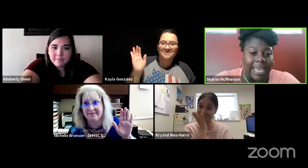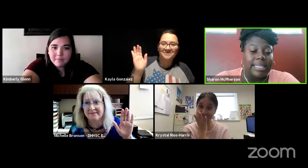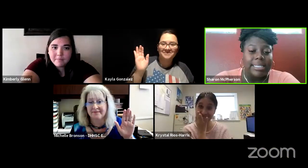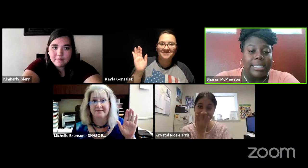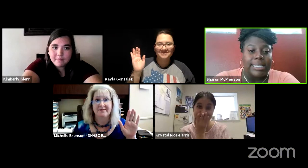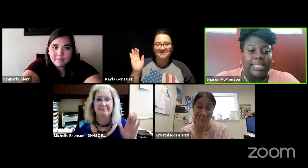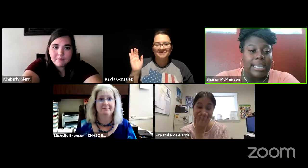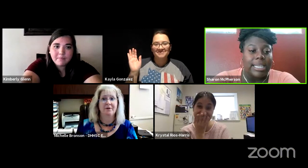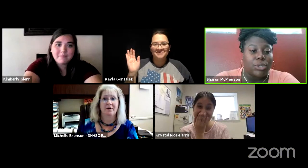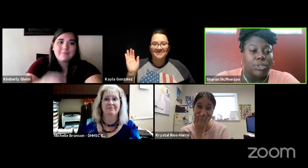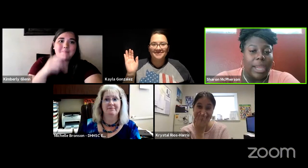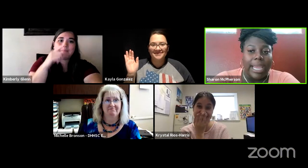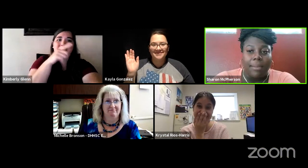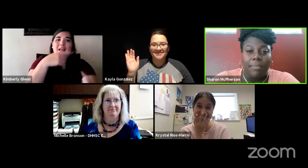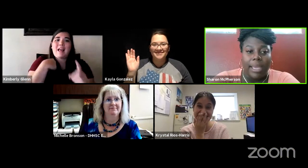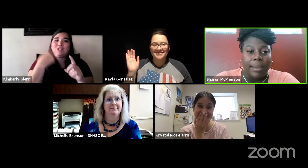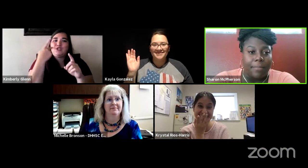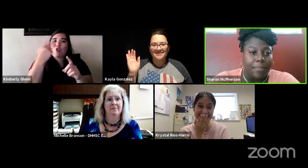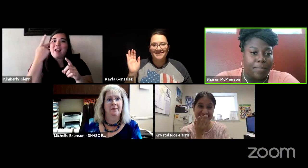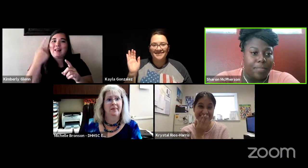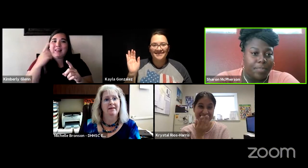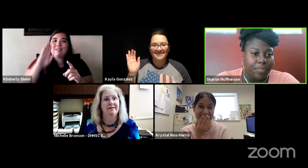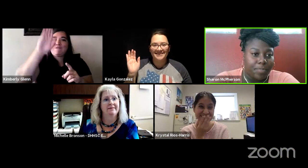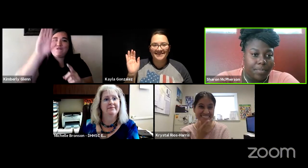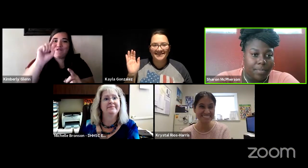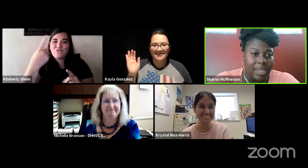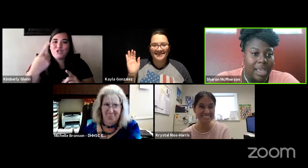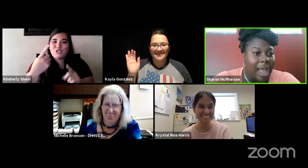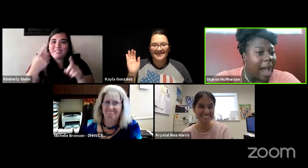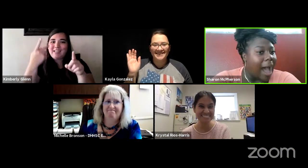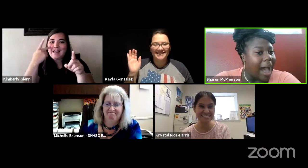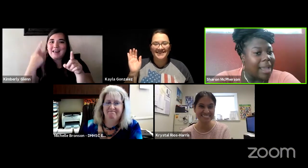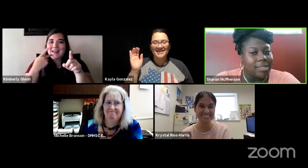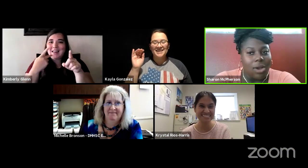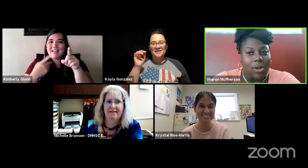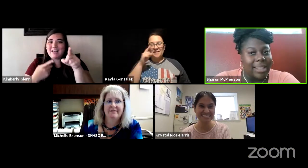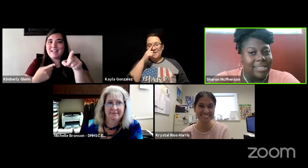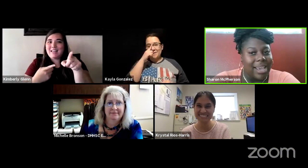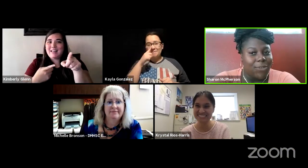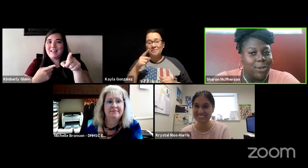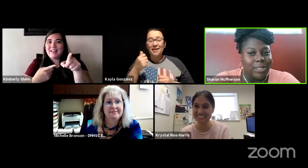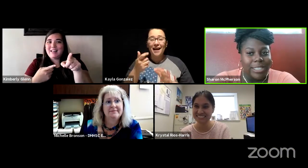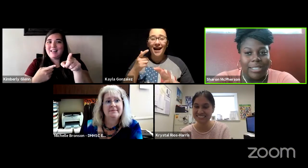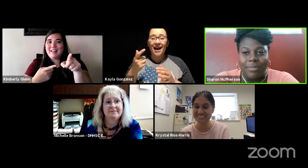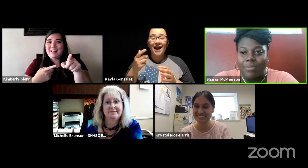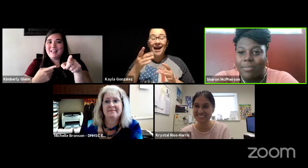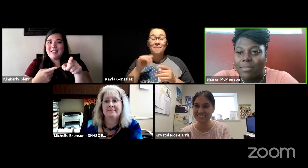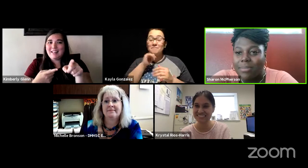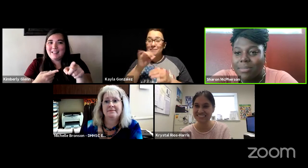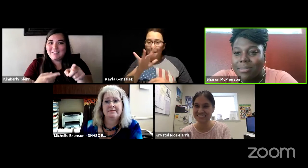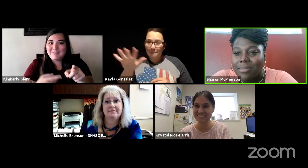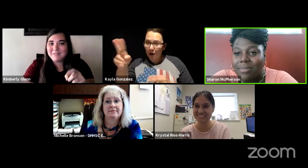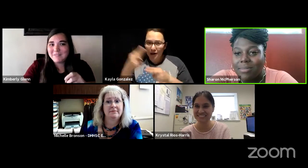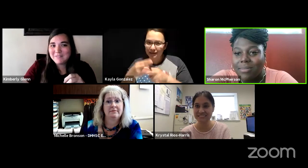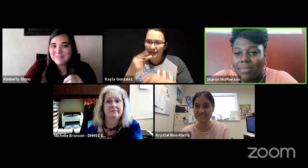and a hint to this is the initials are MM. I saw Kayla's hand first.